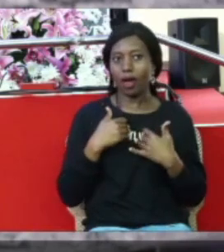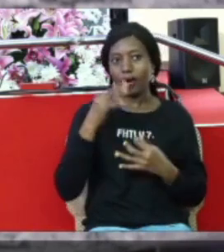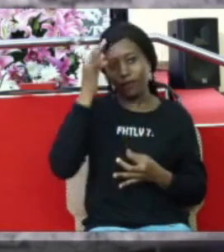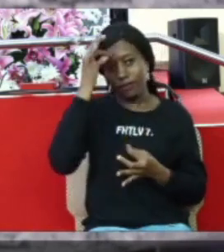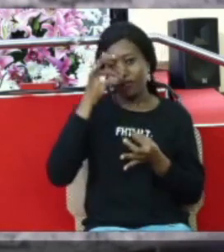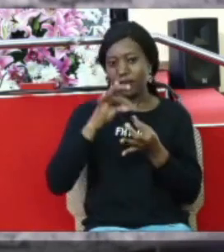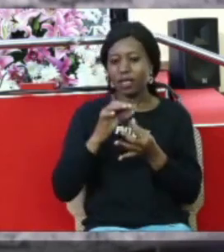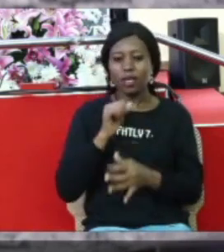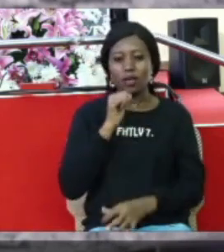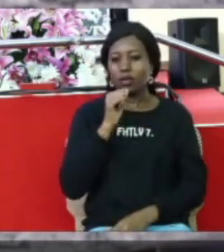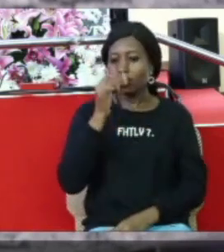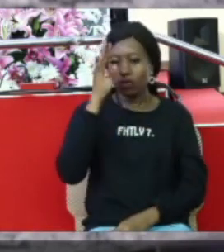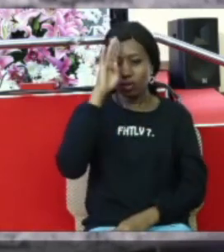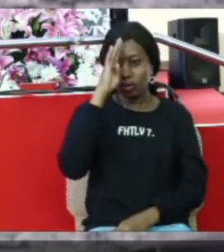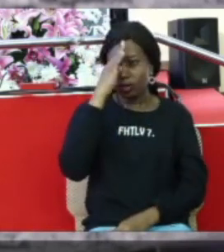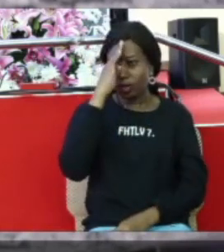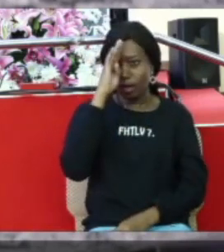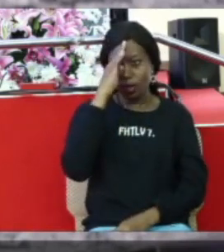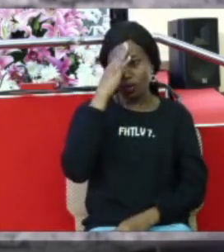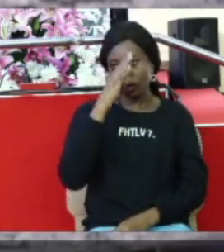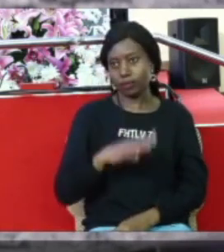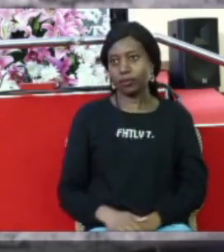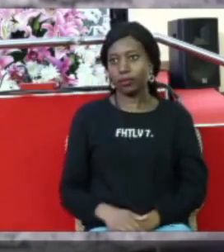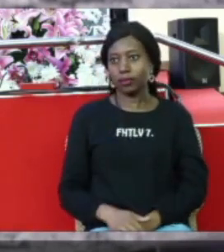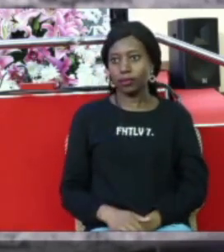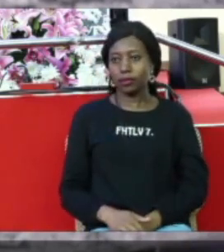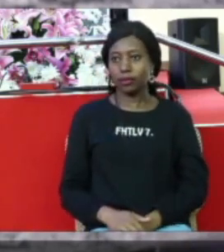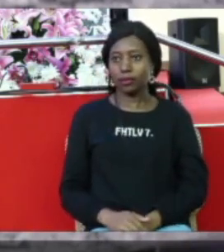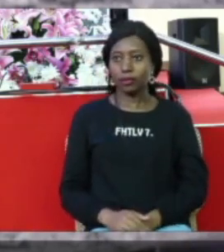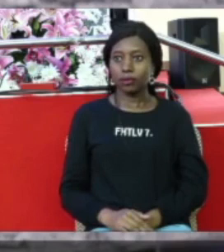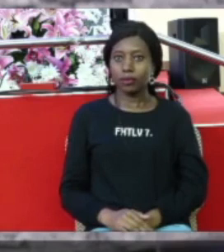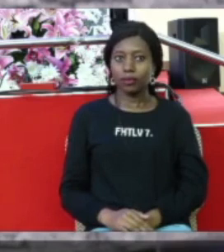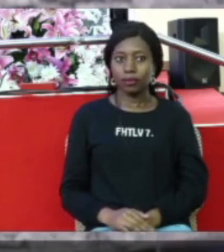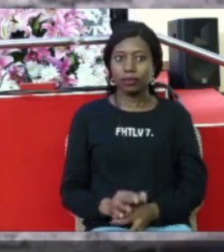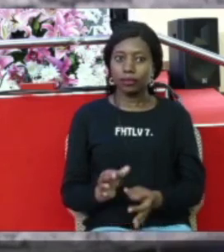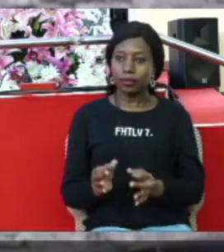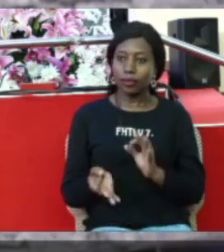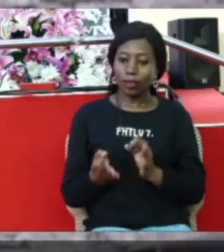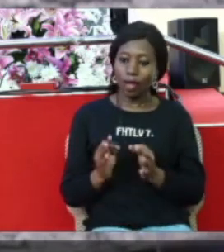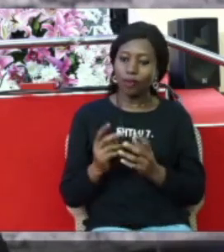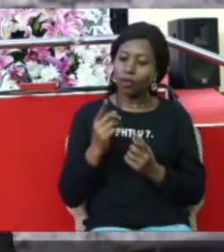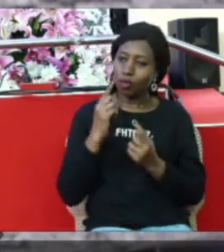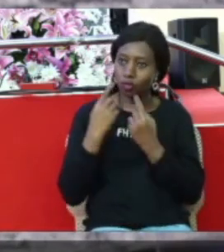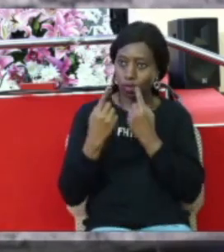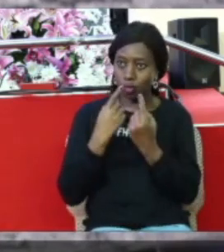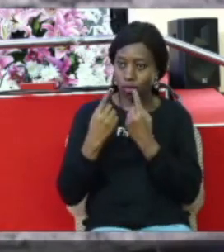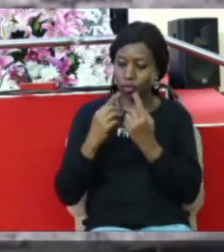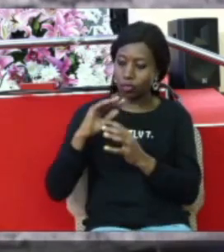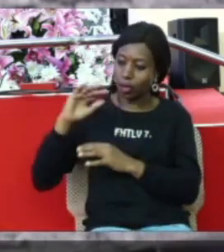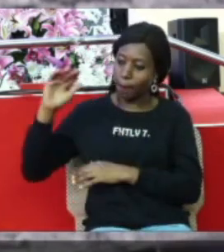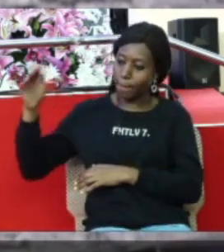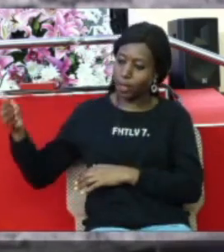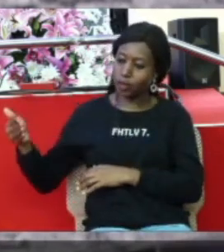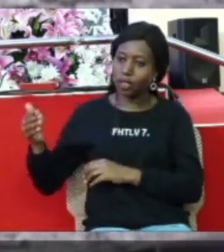do not doubt, you will not only do what was done to the fig tree, but also if you say to the mountain, be removed and be cast into the